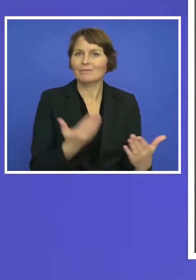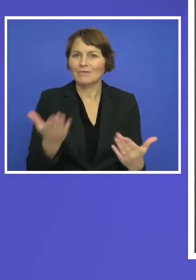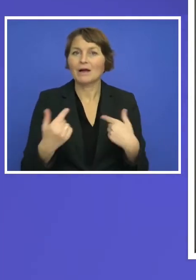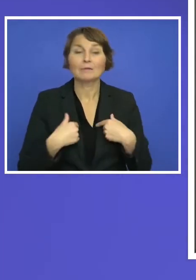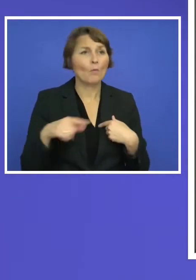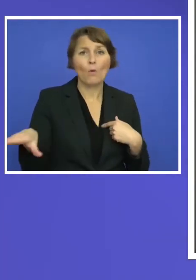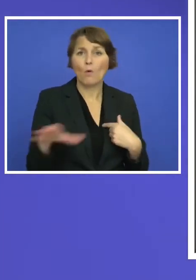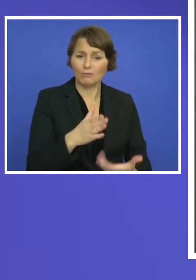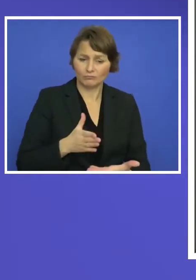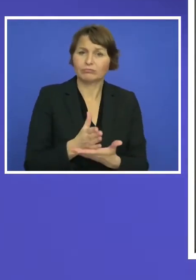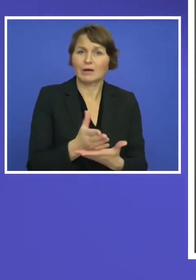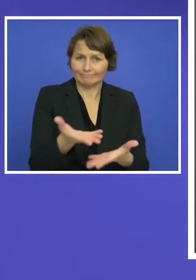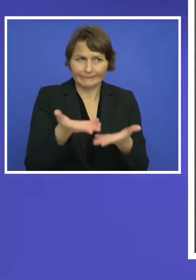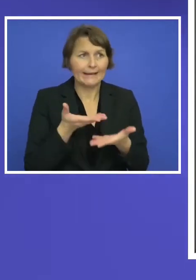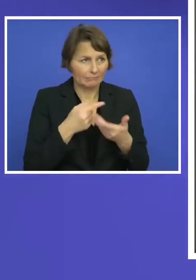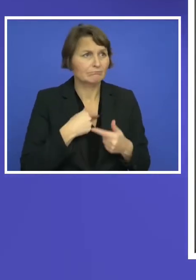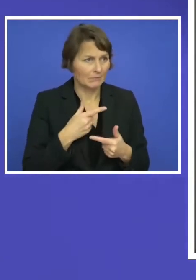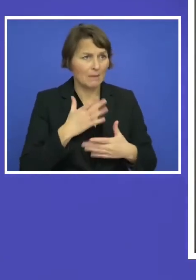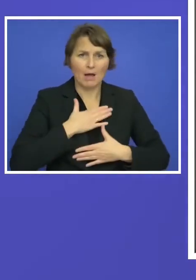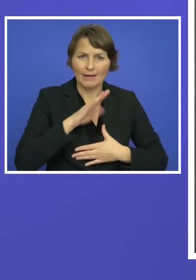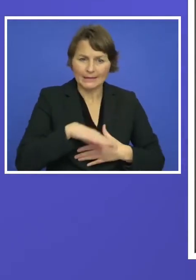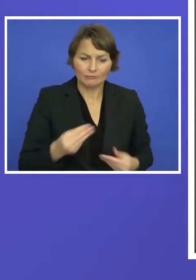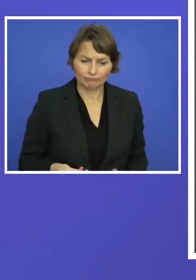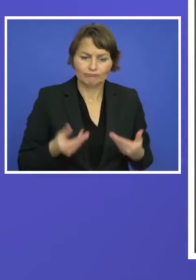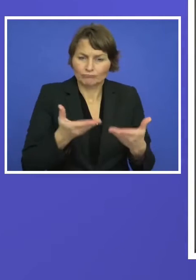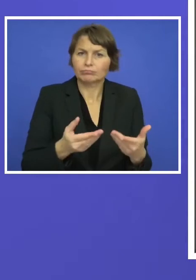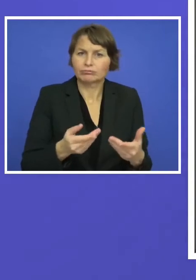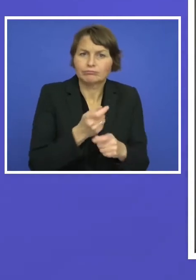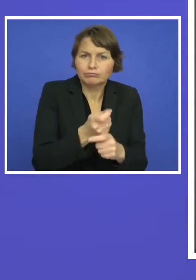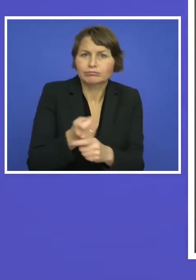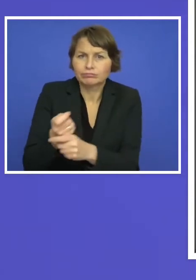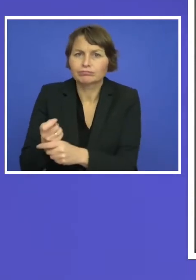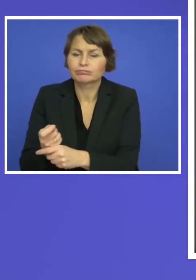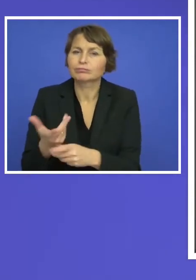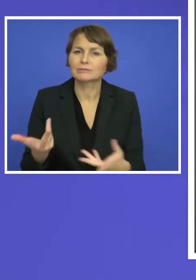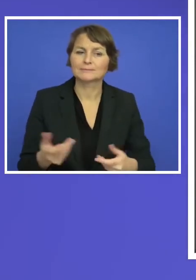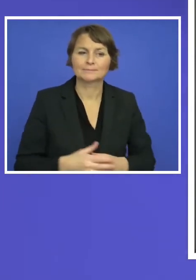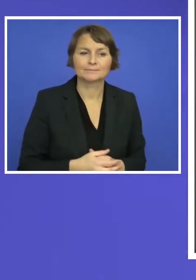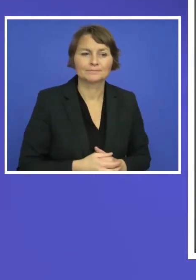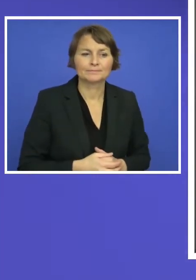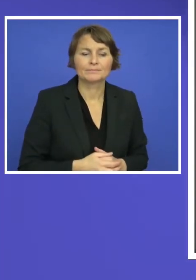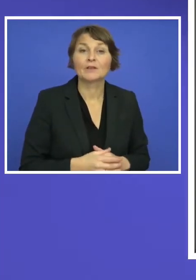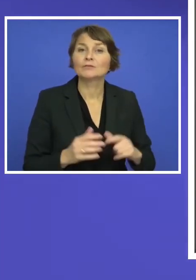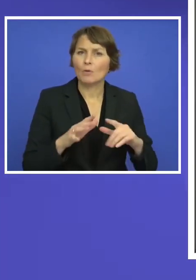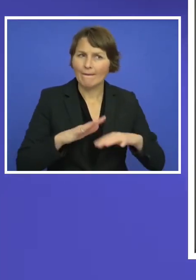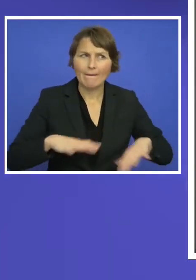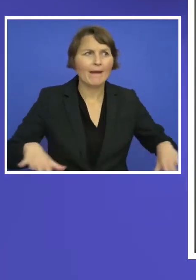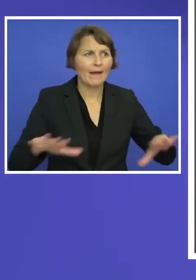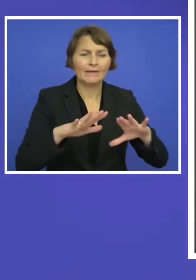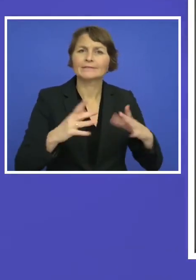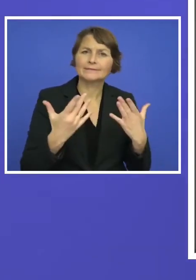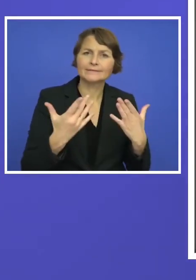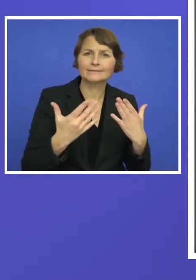economical situation in the family. So there is right, and then we have also mother and